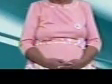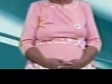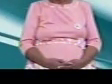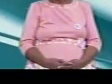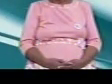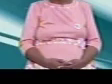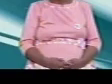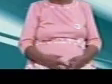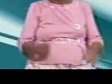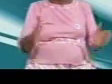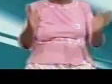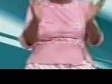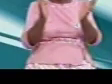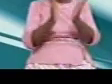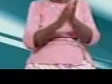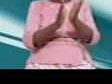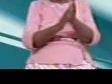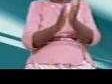Praise the